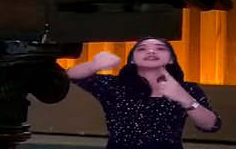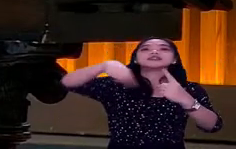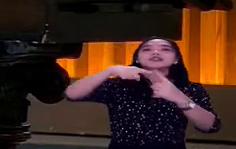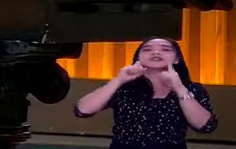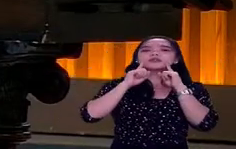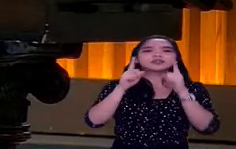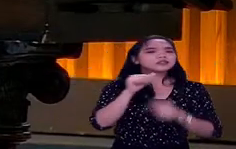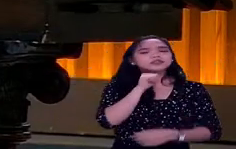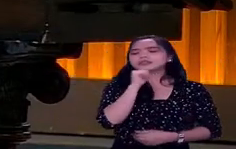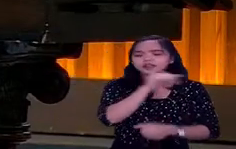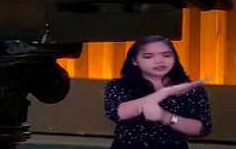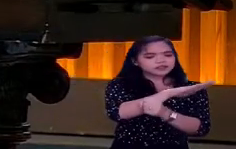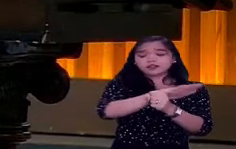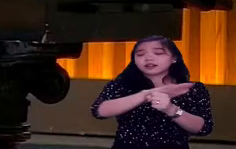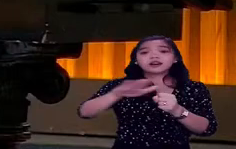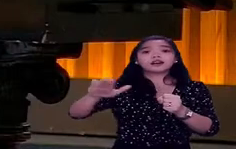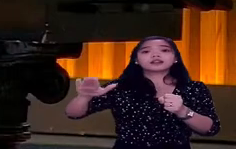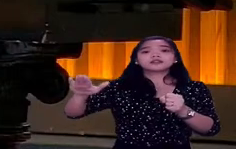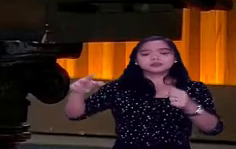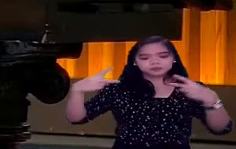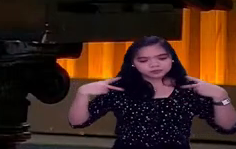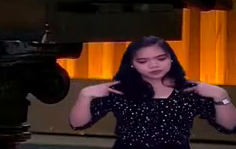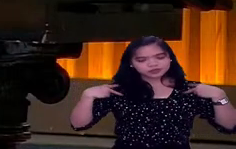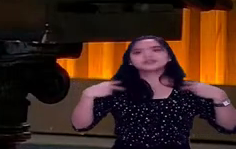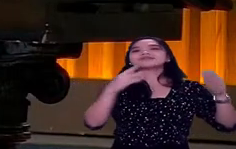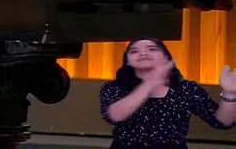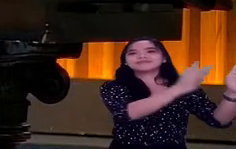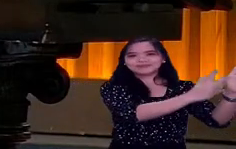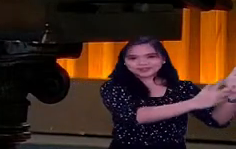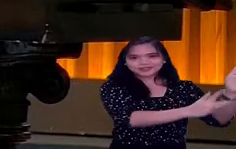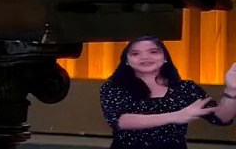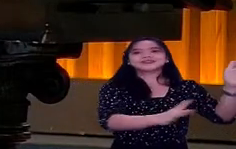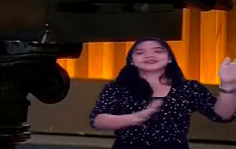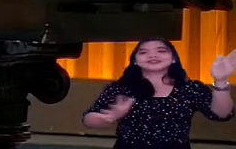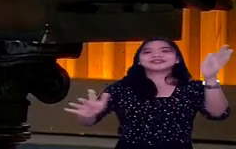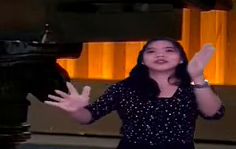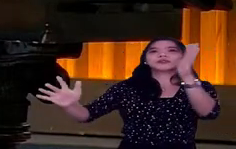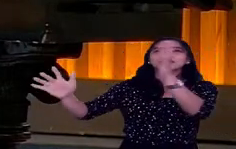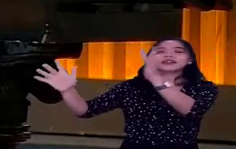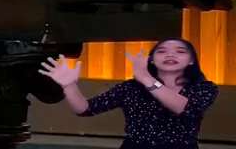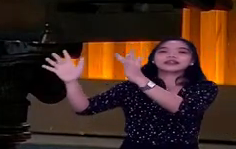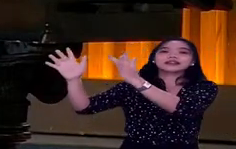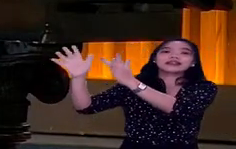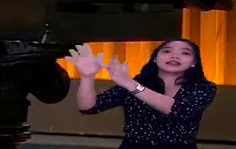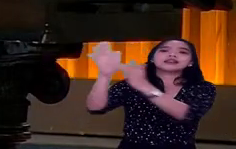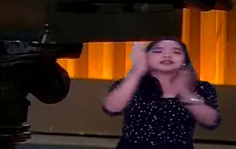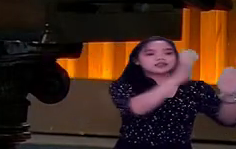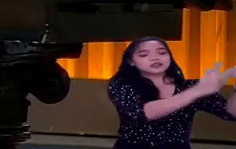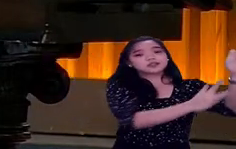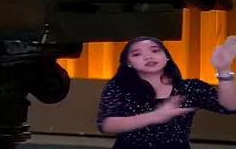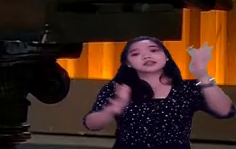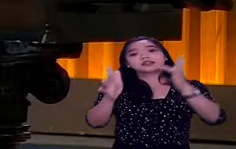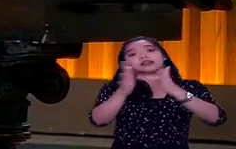there. When answers aren't enough, there is Jesus.